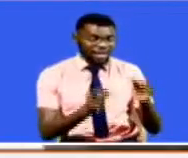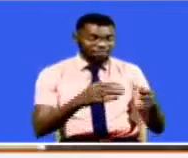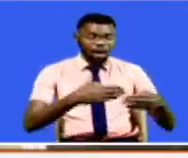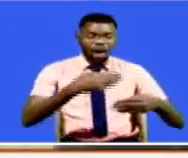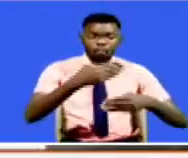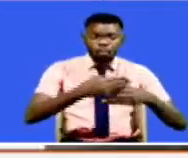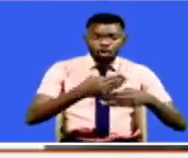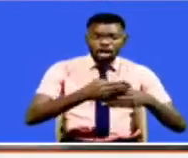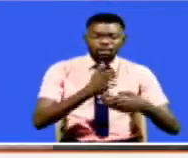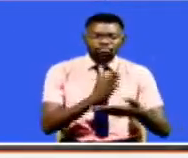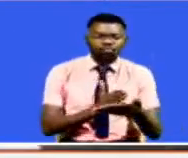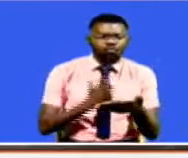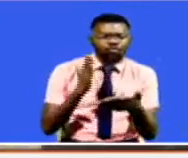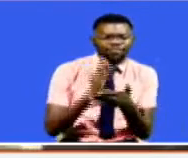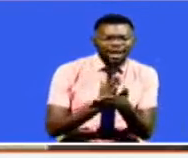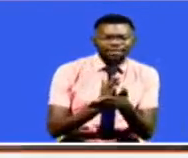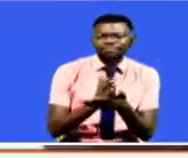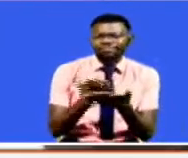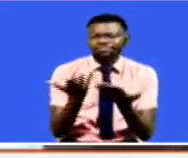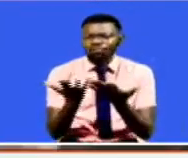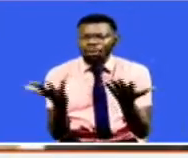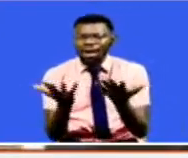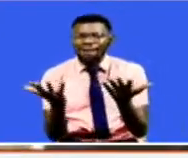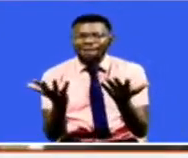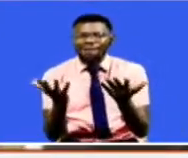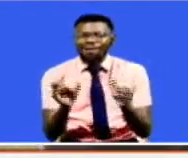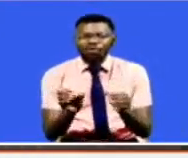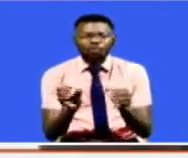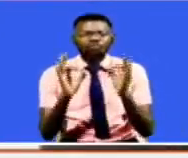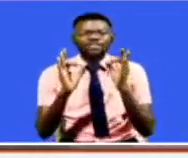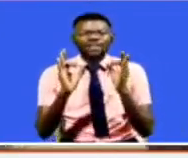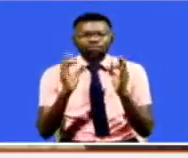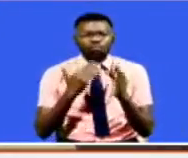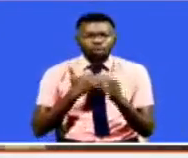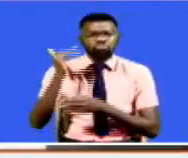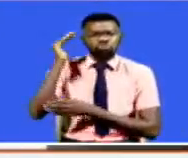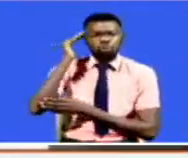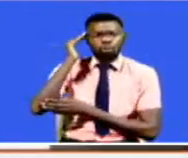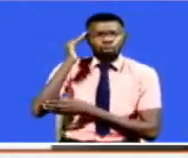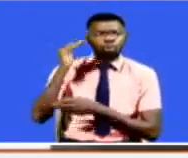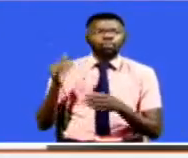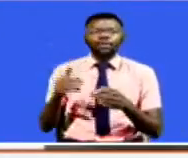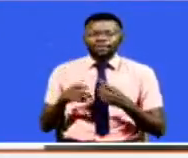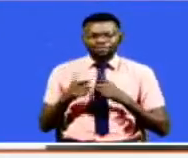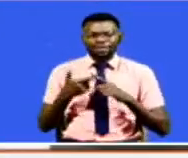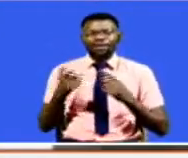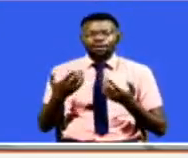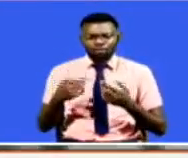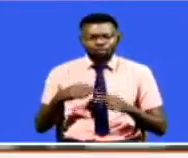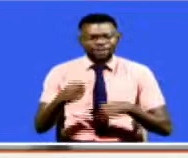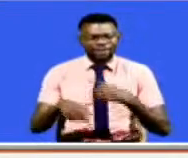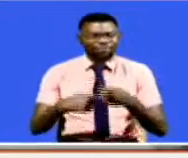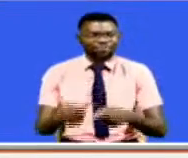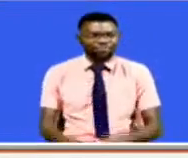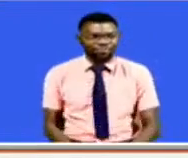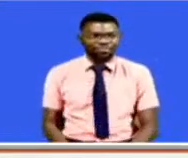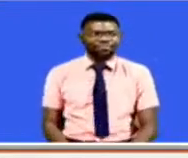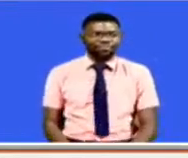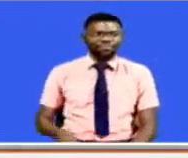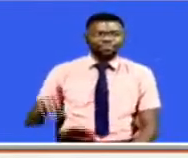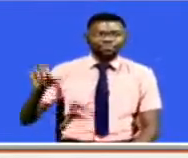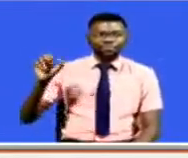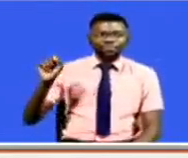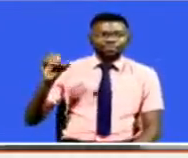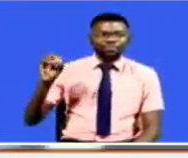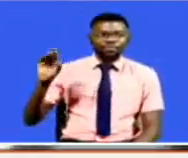is confirmed where it is officially, and then we can do the rest. Sondu border hit